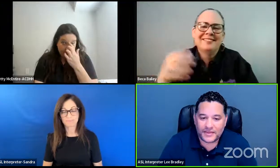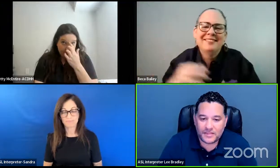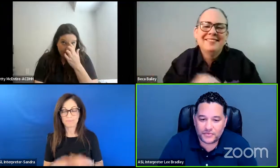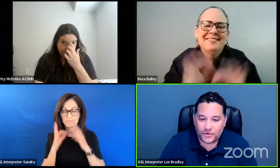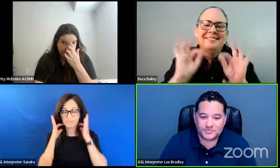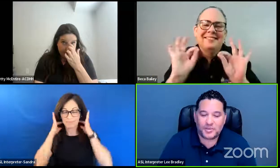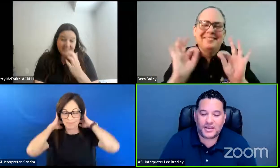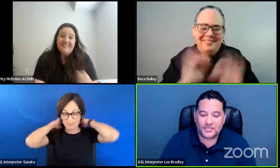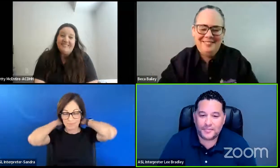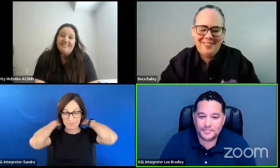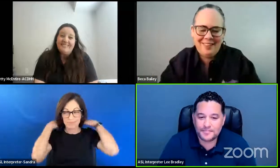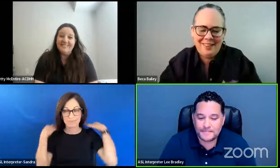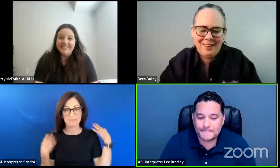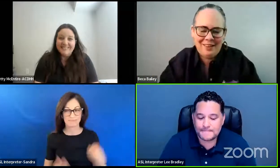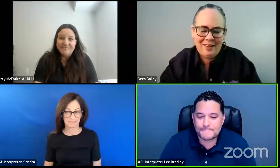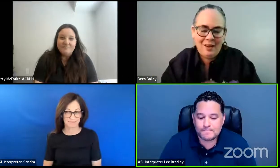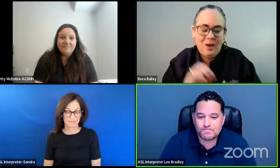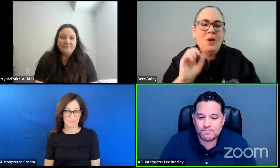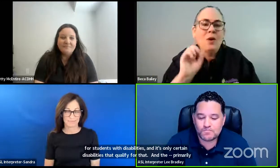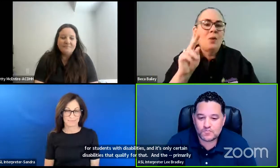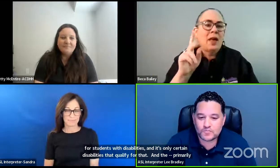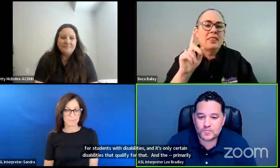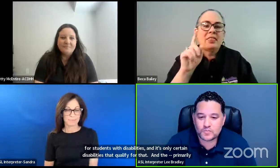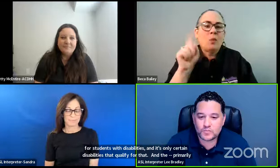Okay, thank you for explaining that.